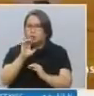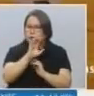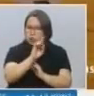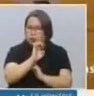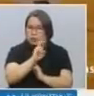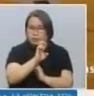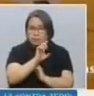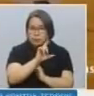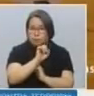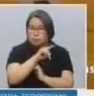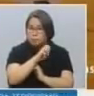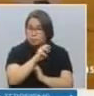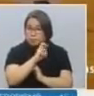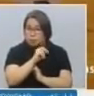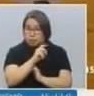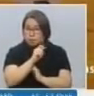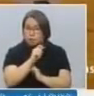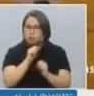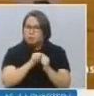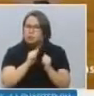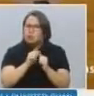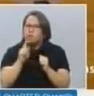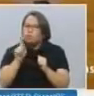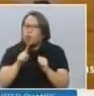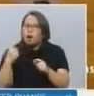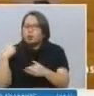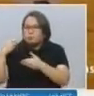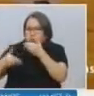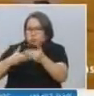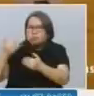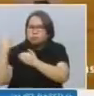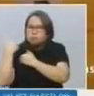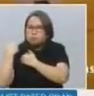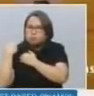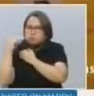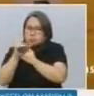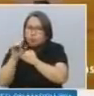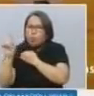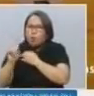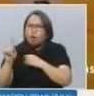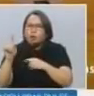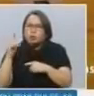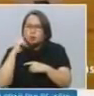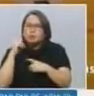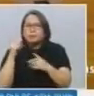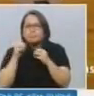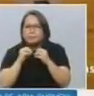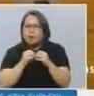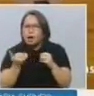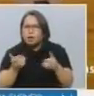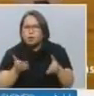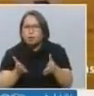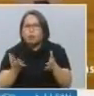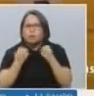to uphold the concept of intergenerational responsibility in exploring and the utilization of